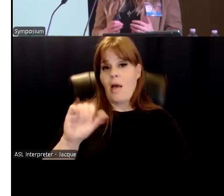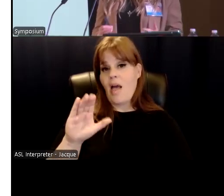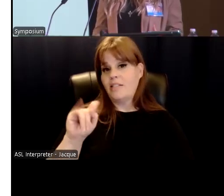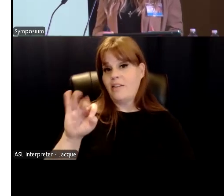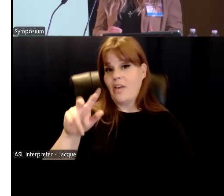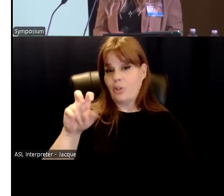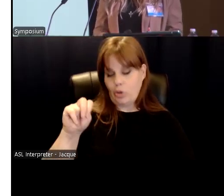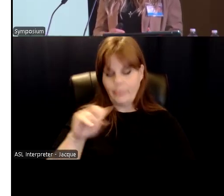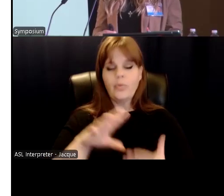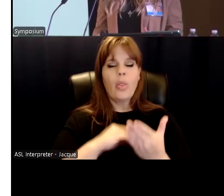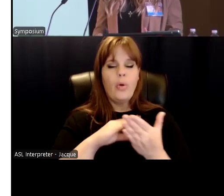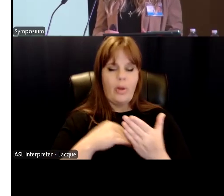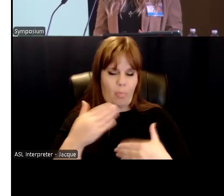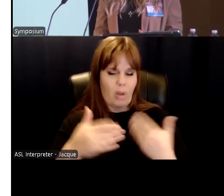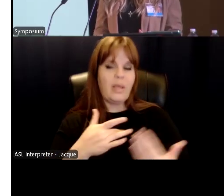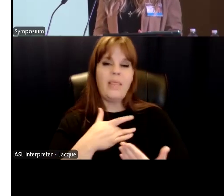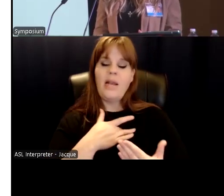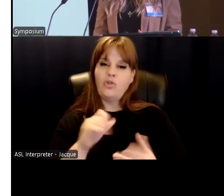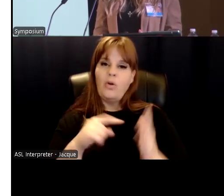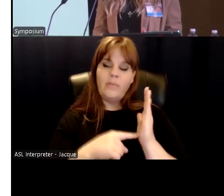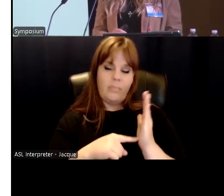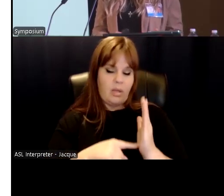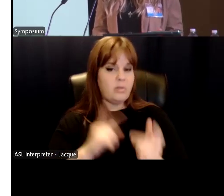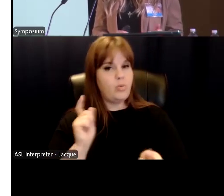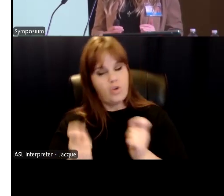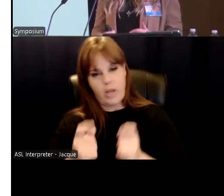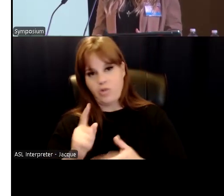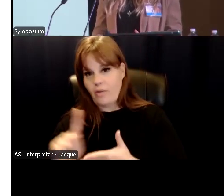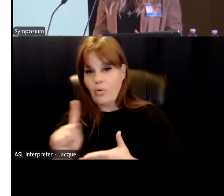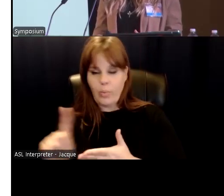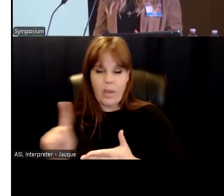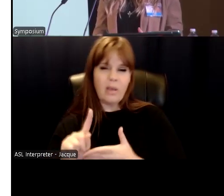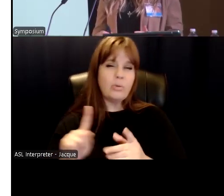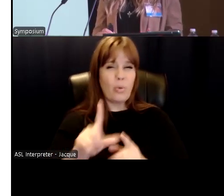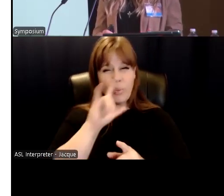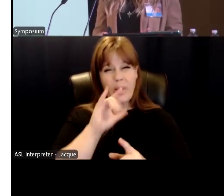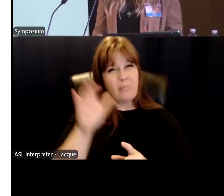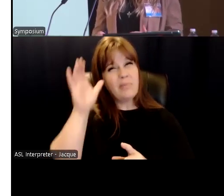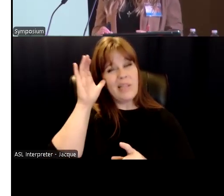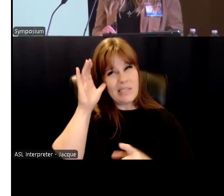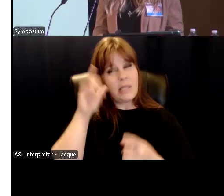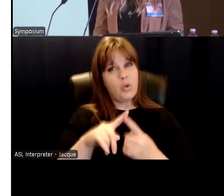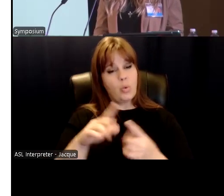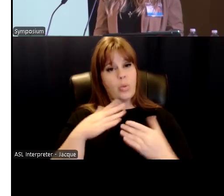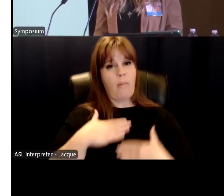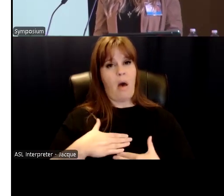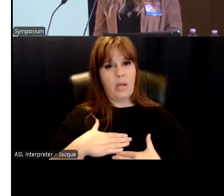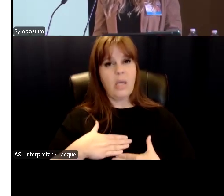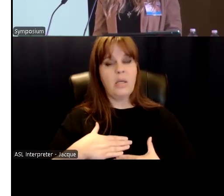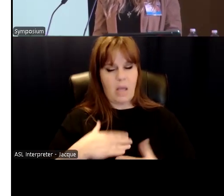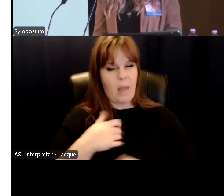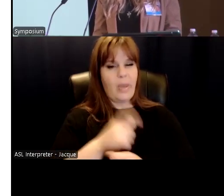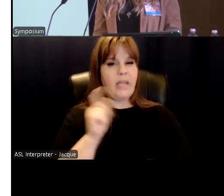The nature of symptoms, they might change from week to week. So really listening to your body and making changes